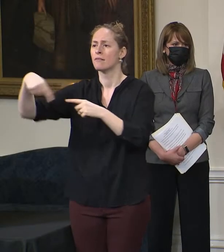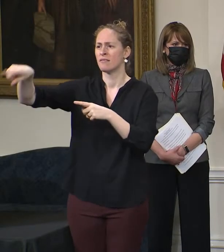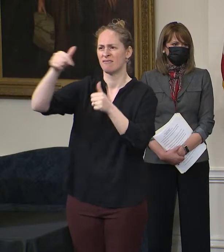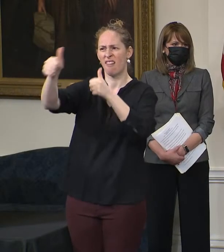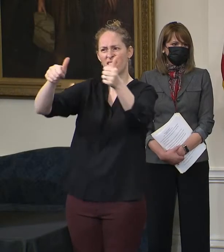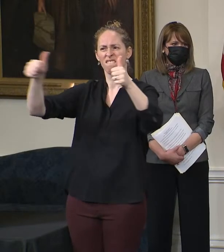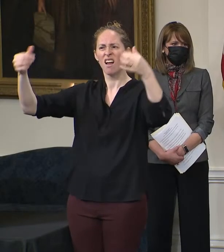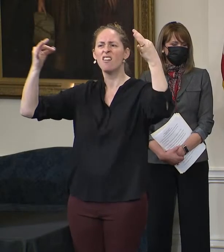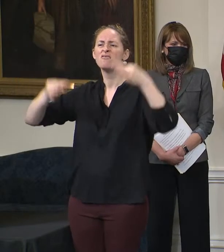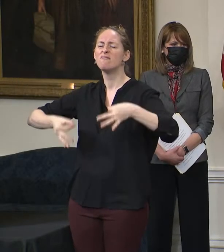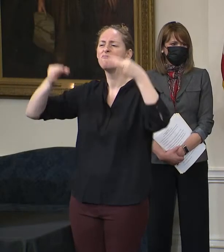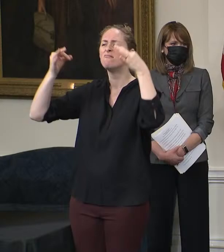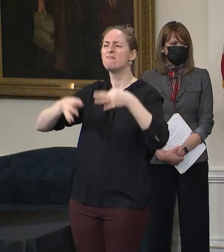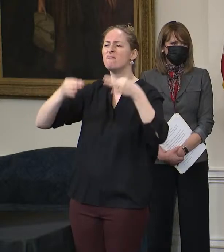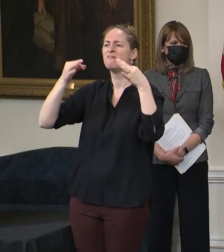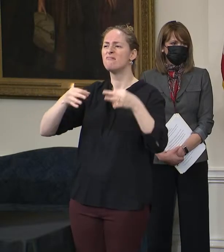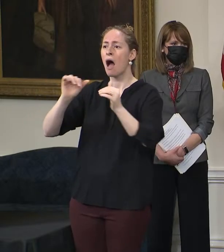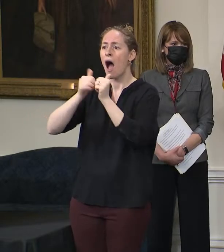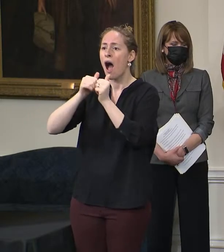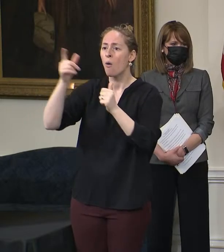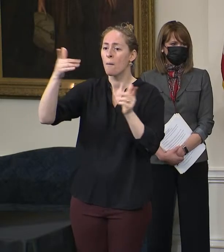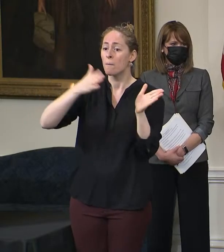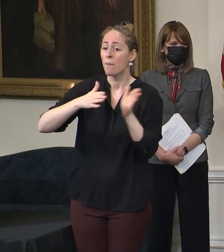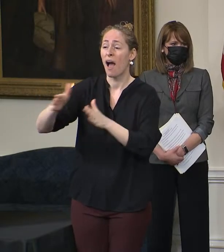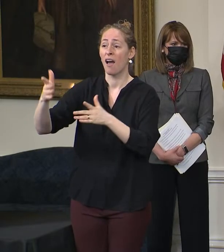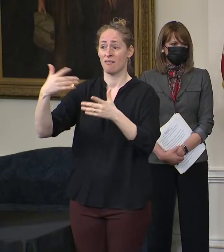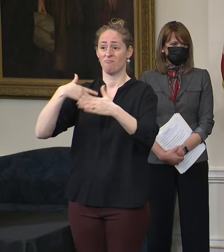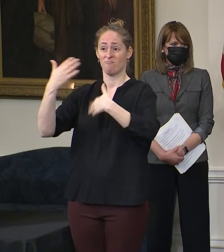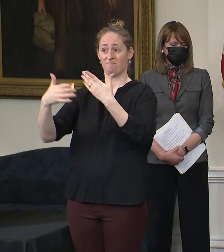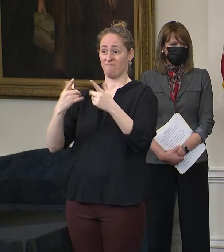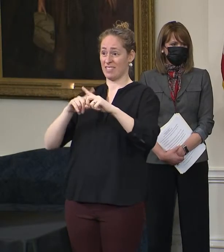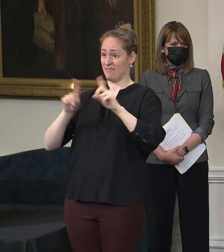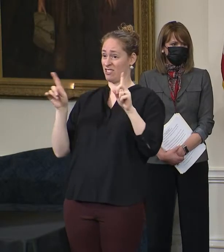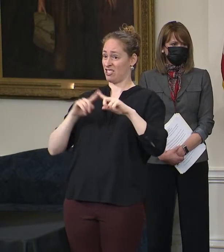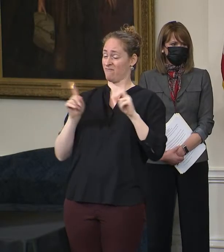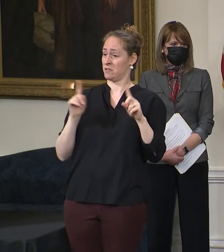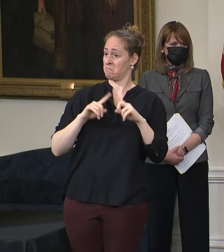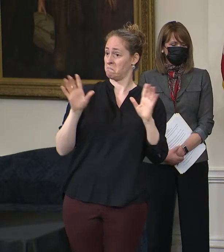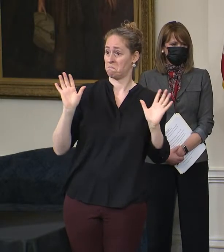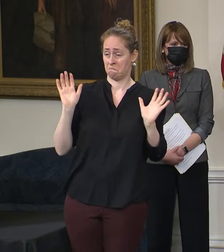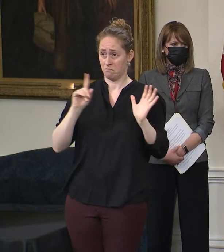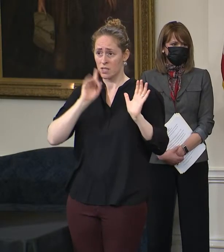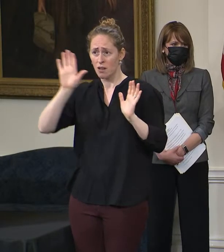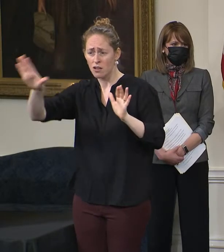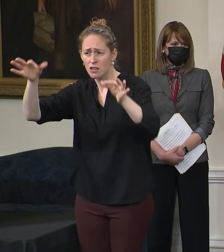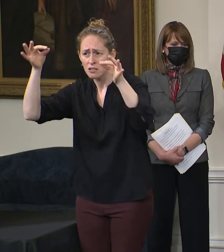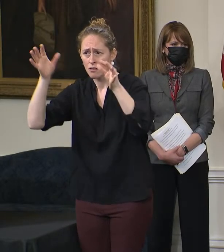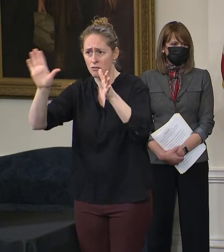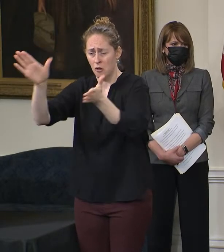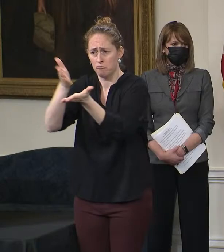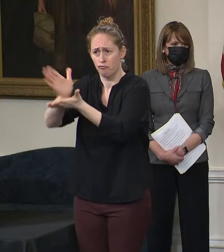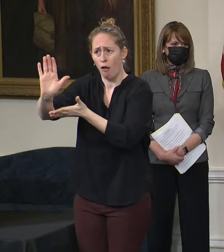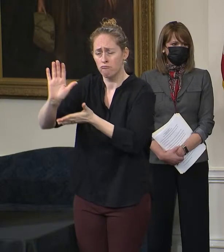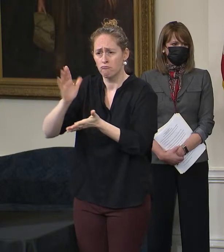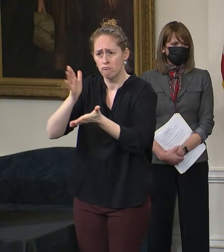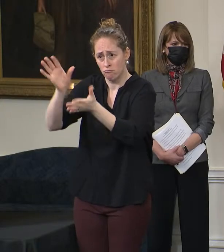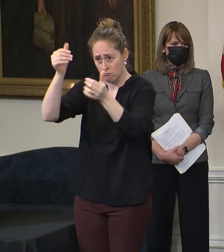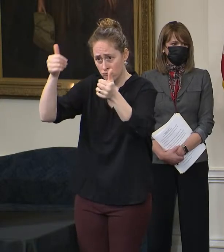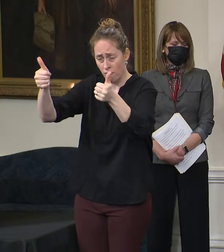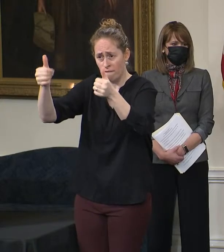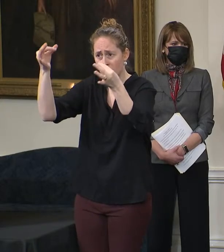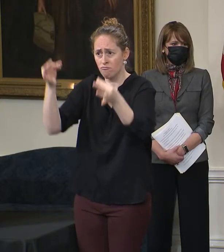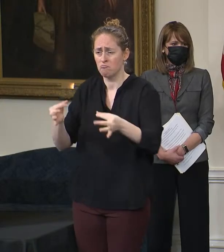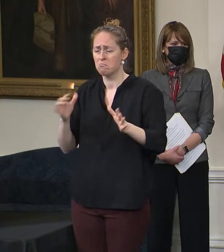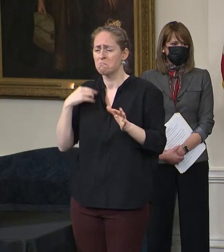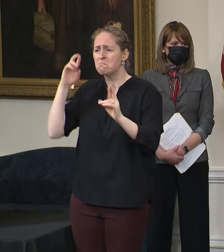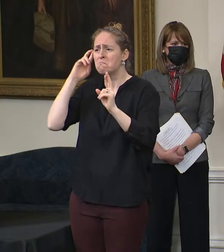months. I respect their right to be able to do that, but we're not going to be dictated